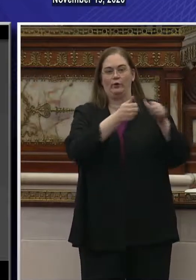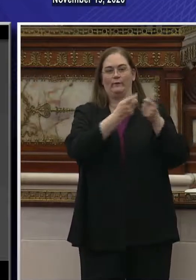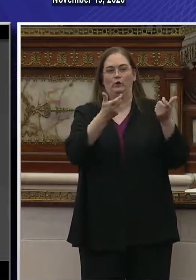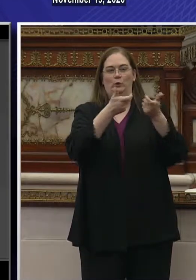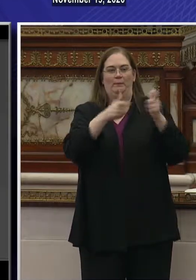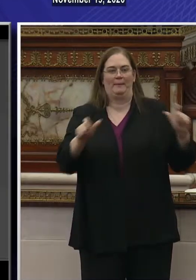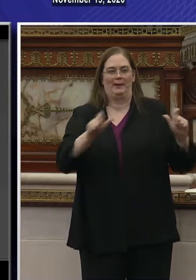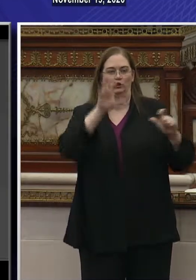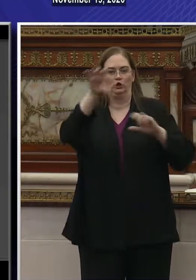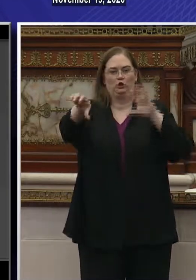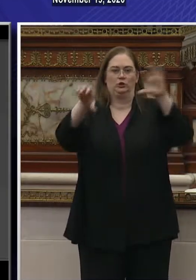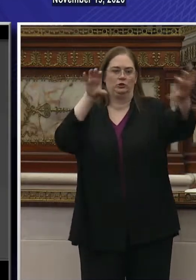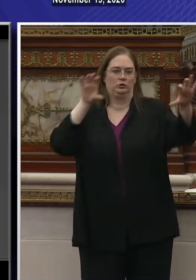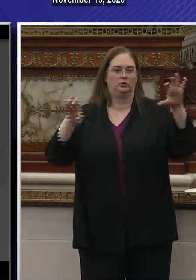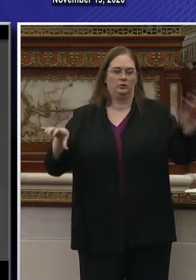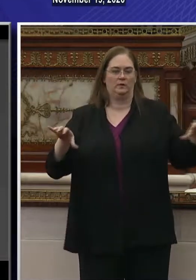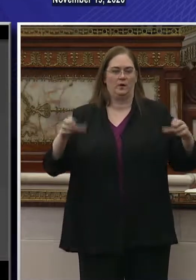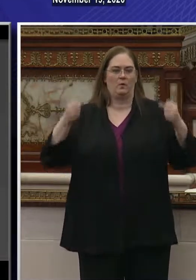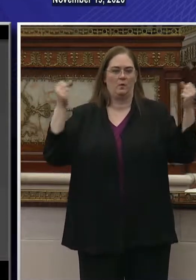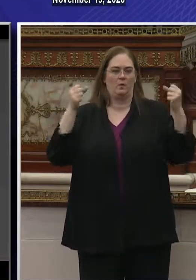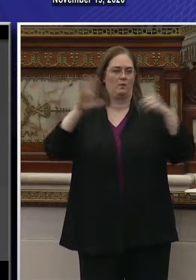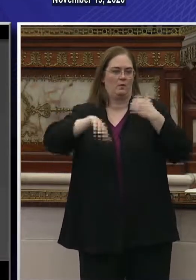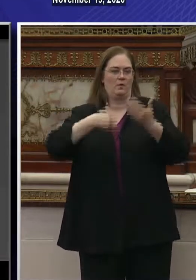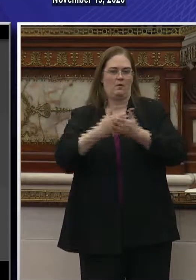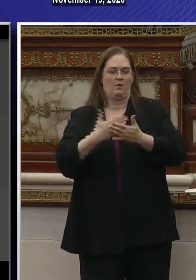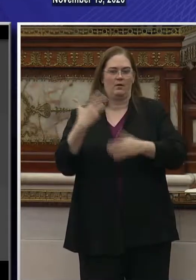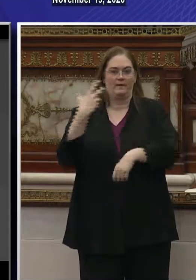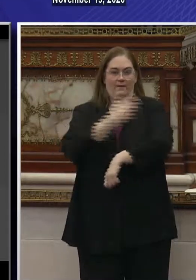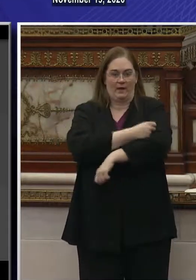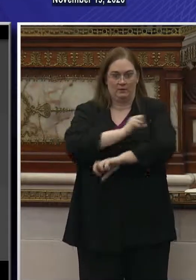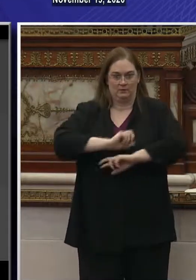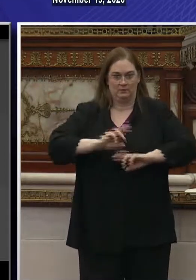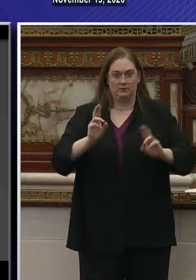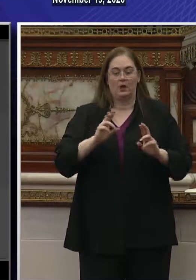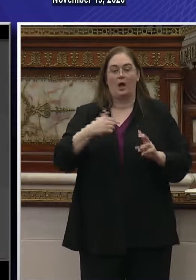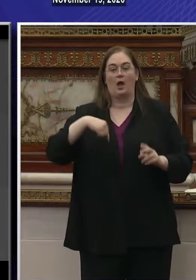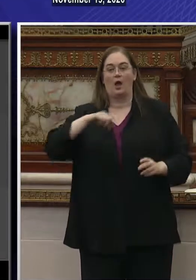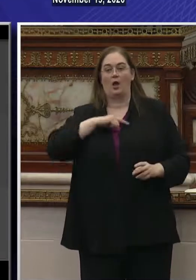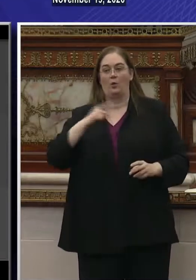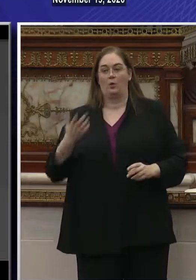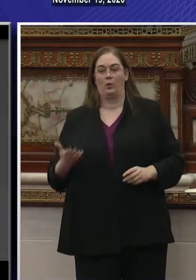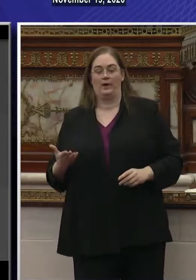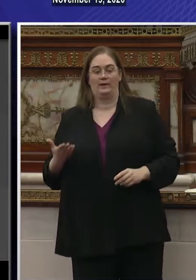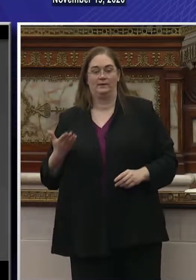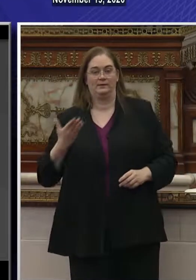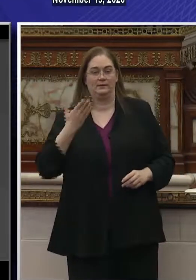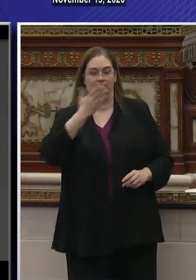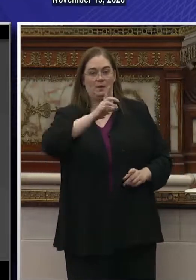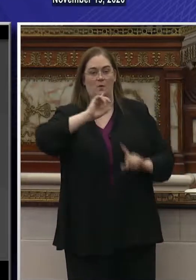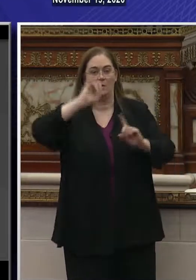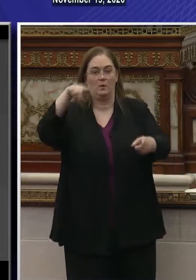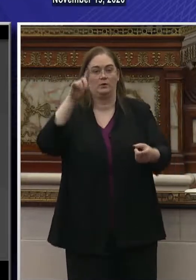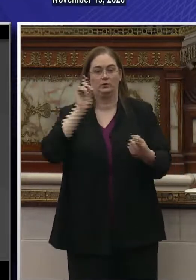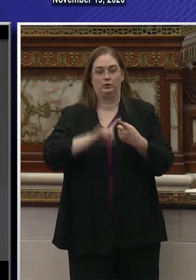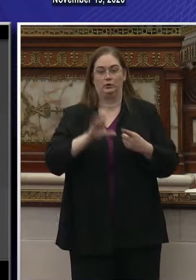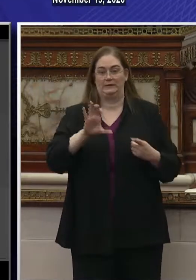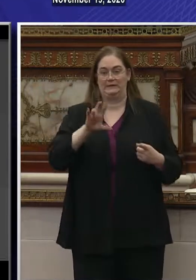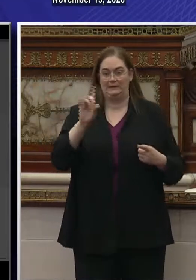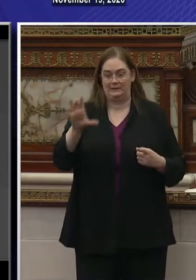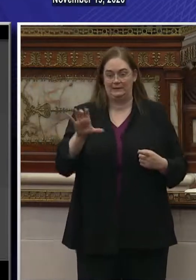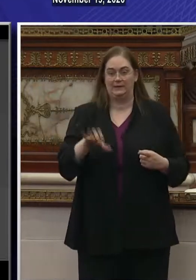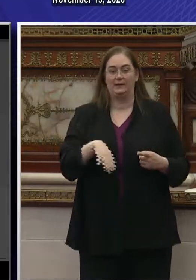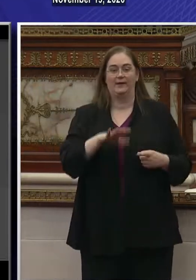major depots that will house all of the vaccine. And when we submit an order to the CDC,